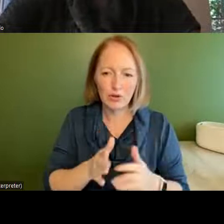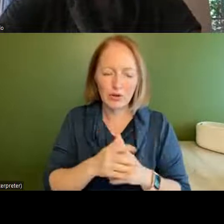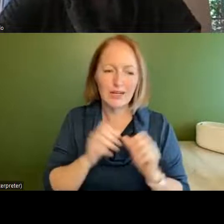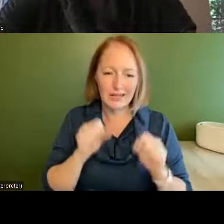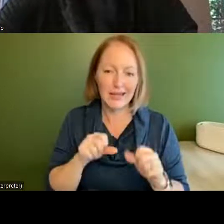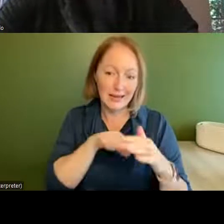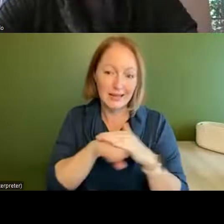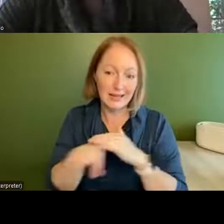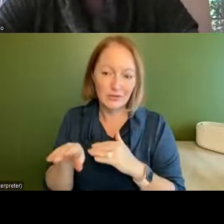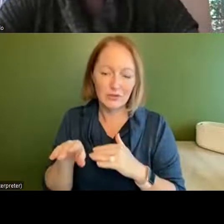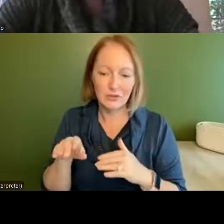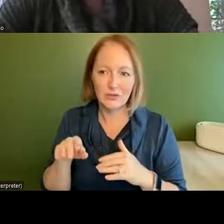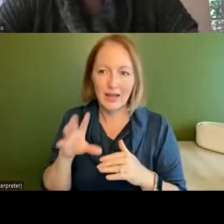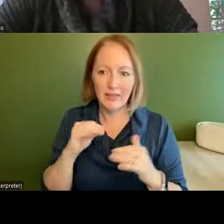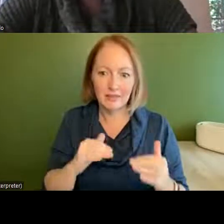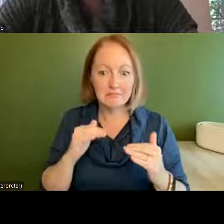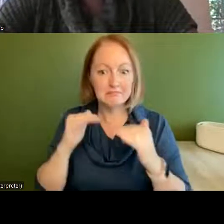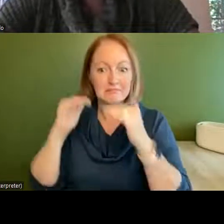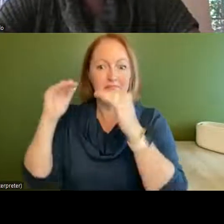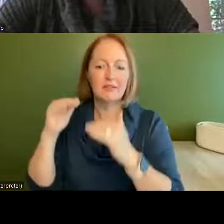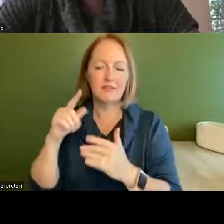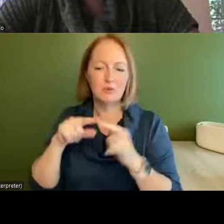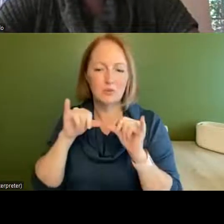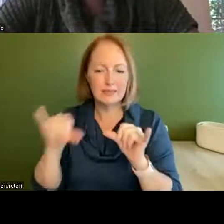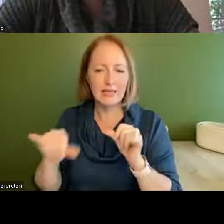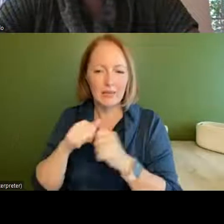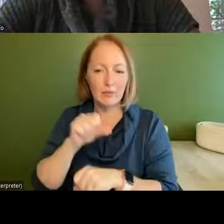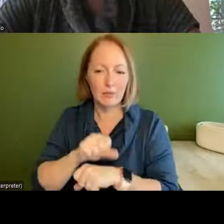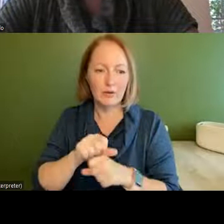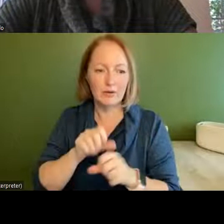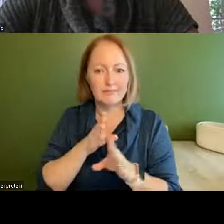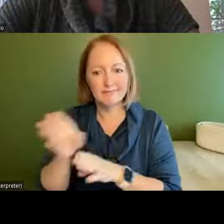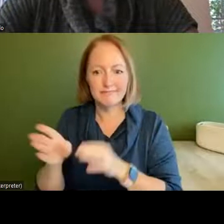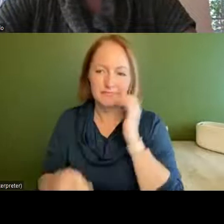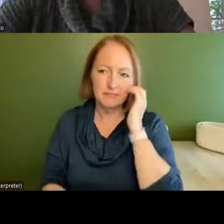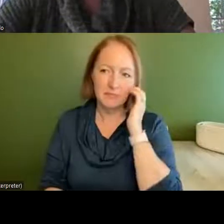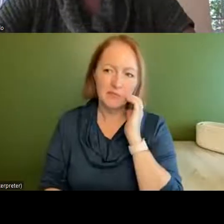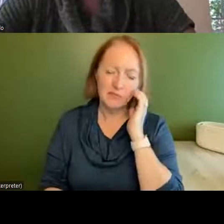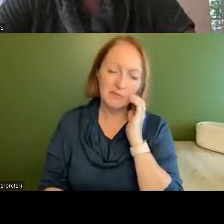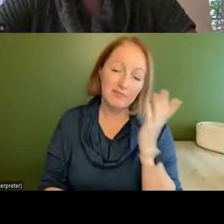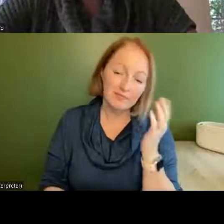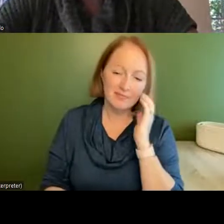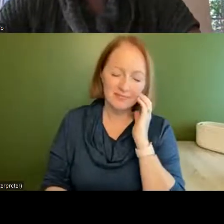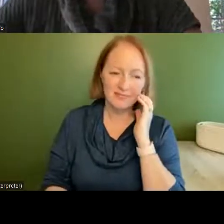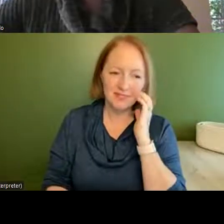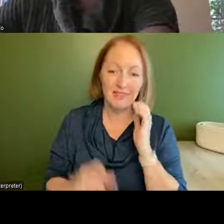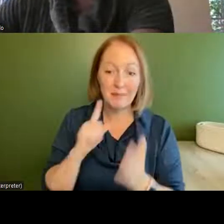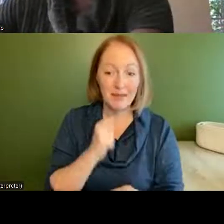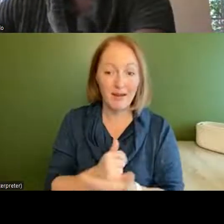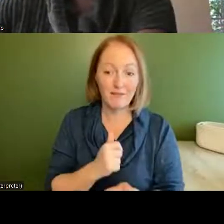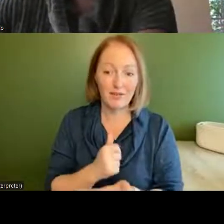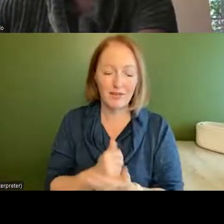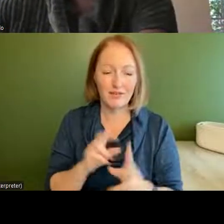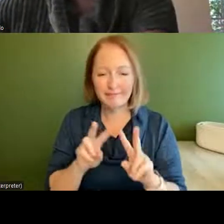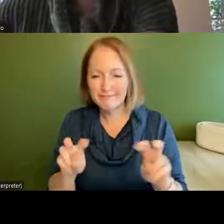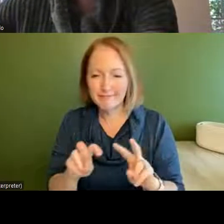to enter and then get the credentials they need to stay in the workforce. So that would be really helpful if we can look